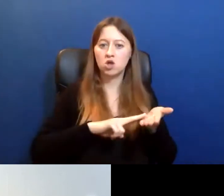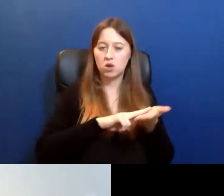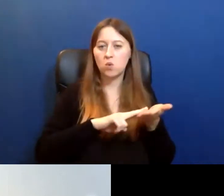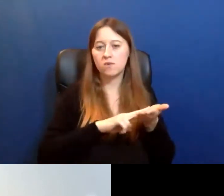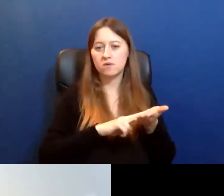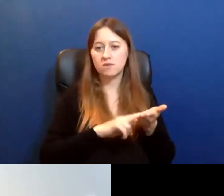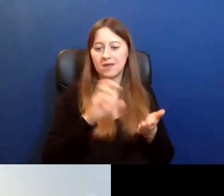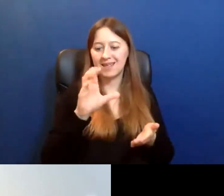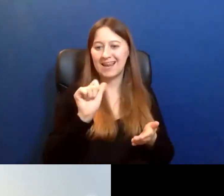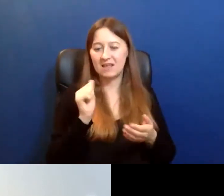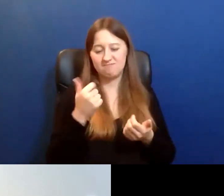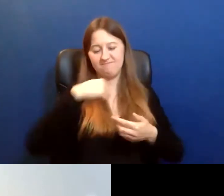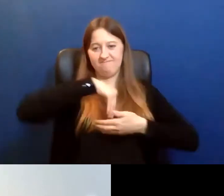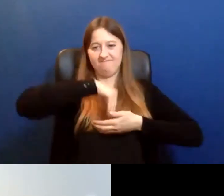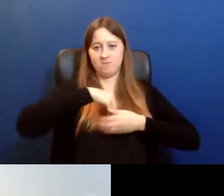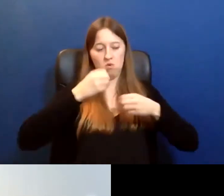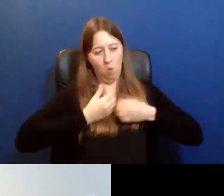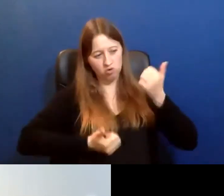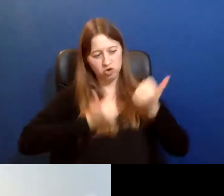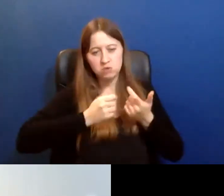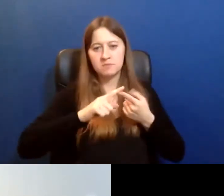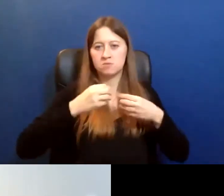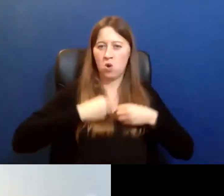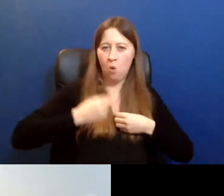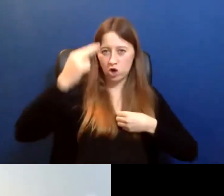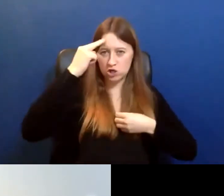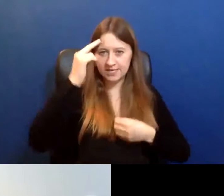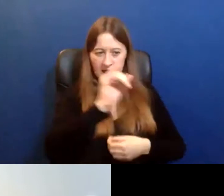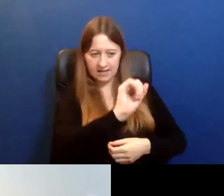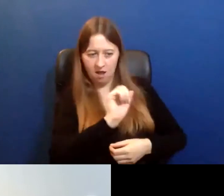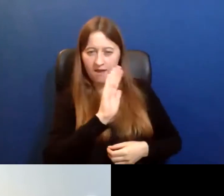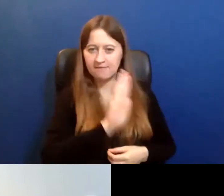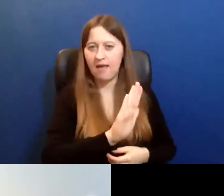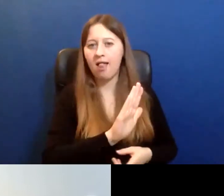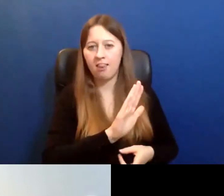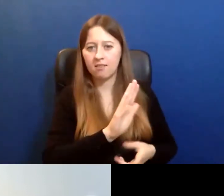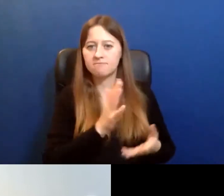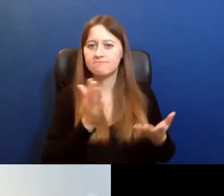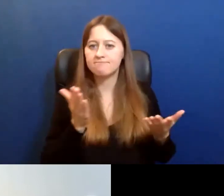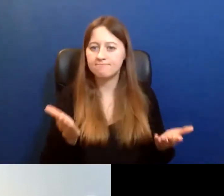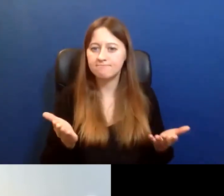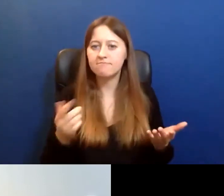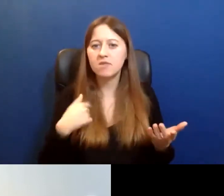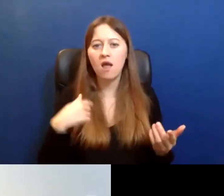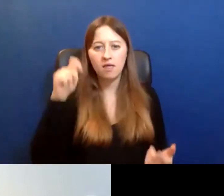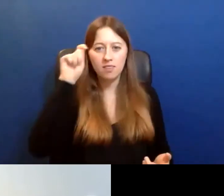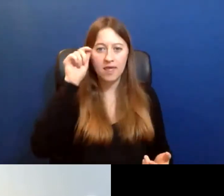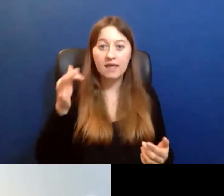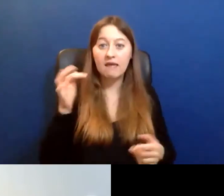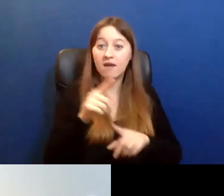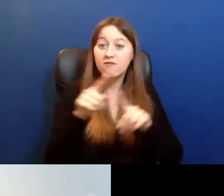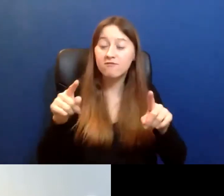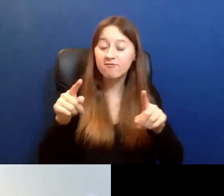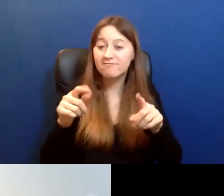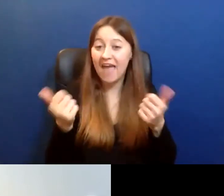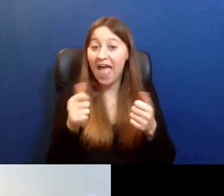know, clinical judgment and understanding of ISL. So I think if anyone in research in